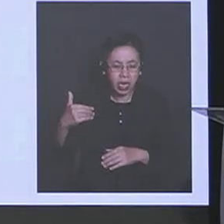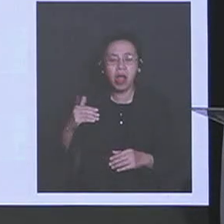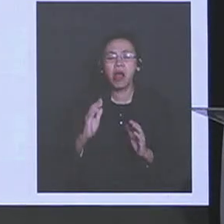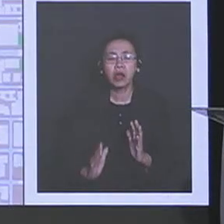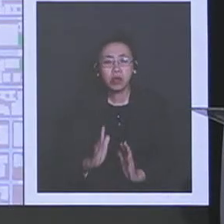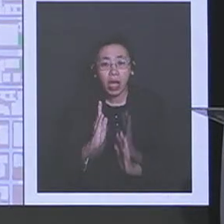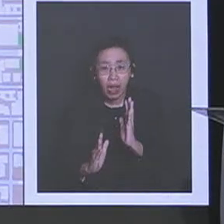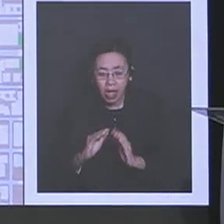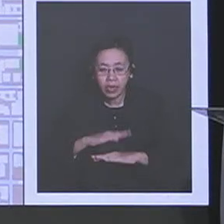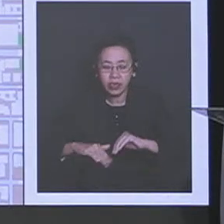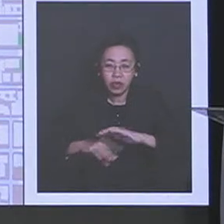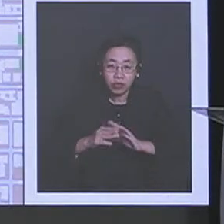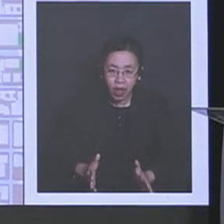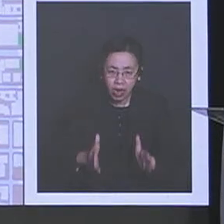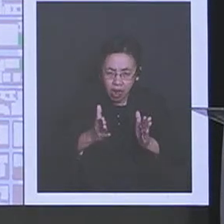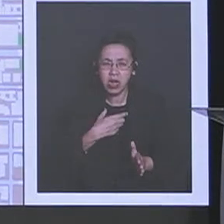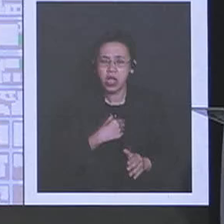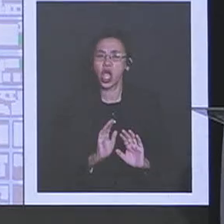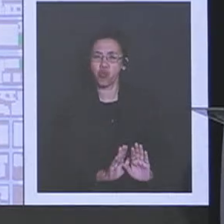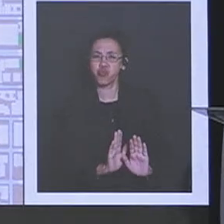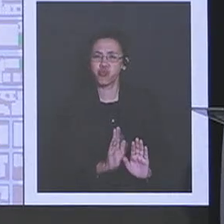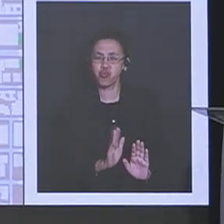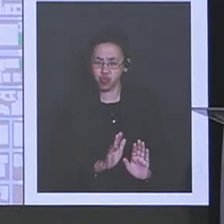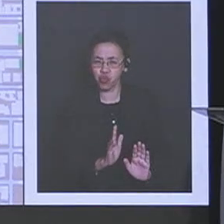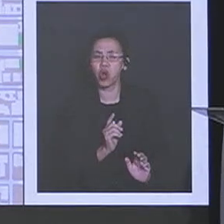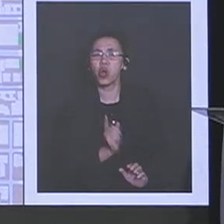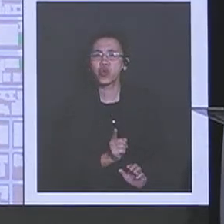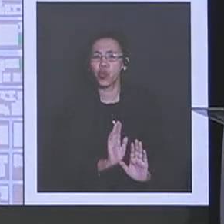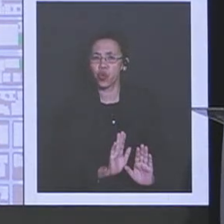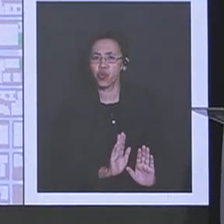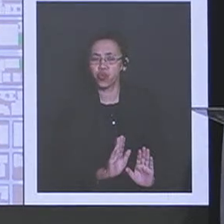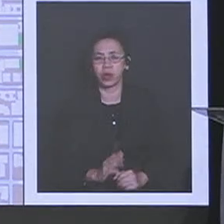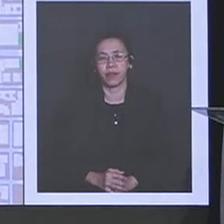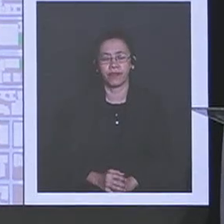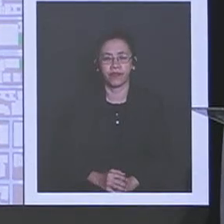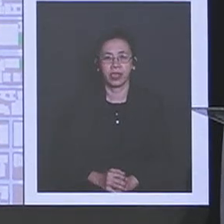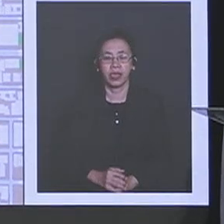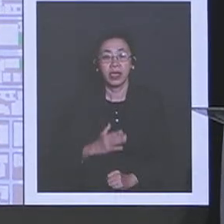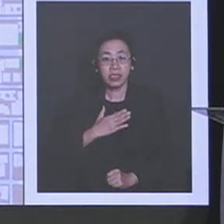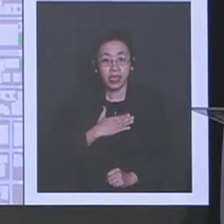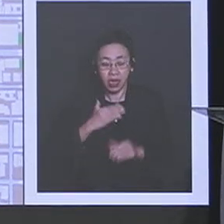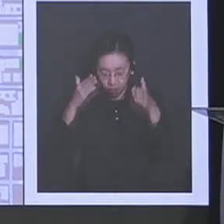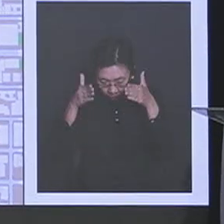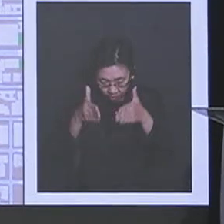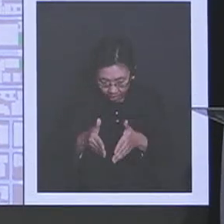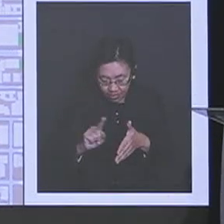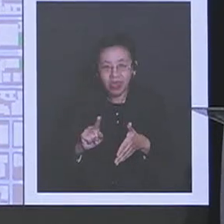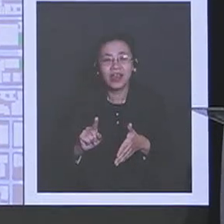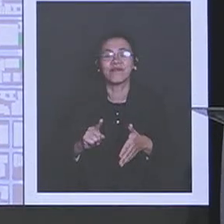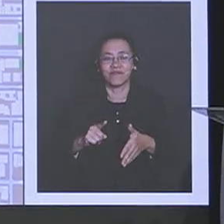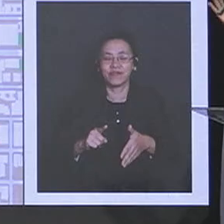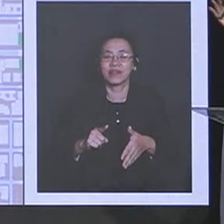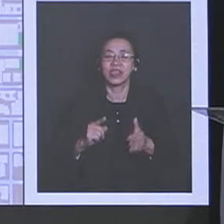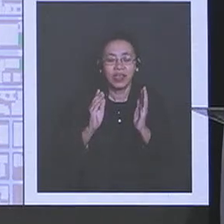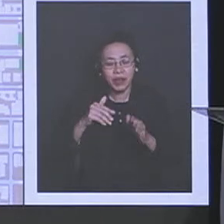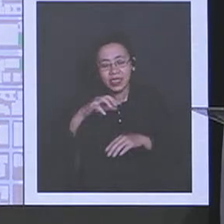significant buildings. But we, again, sort of our focus is on the public spaces. And when you get on the ground in